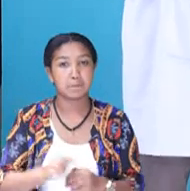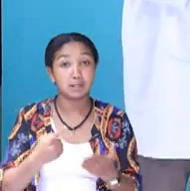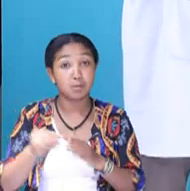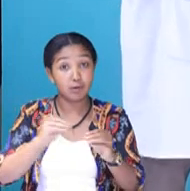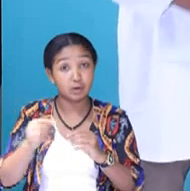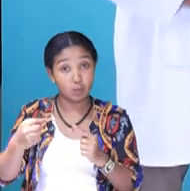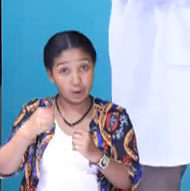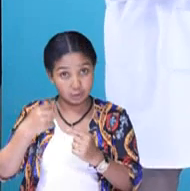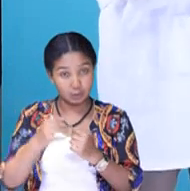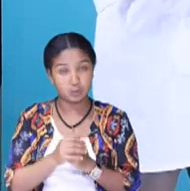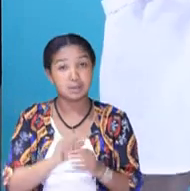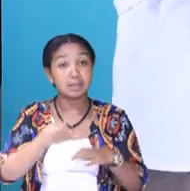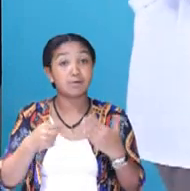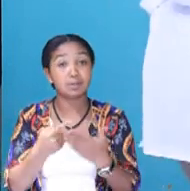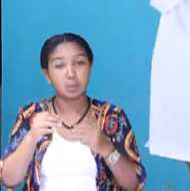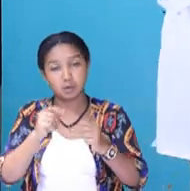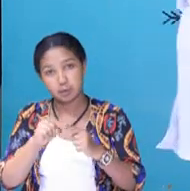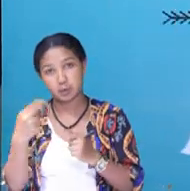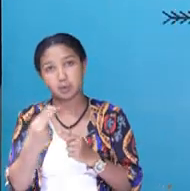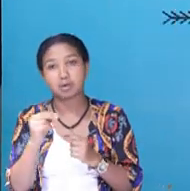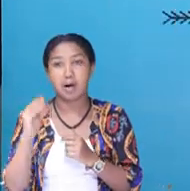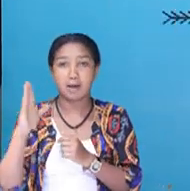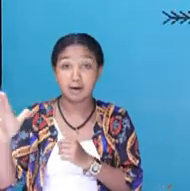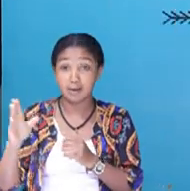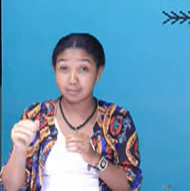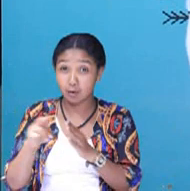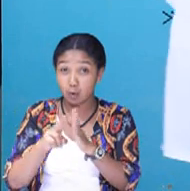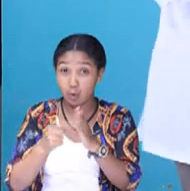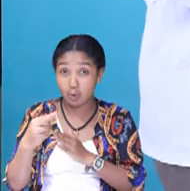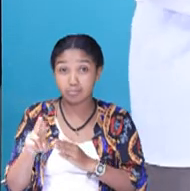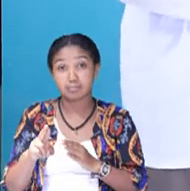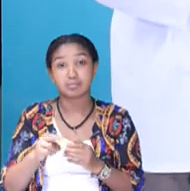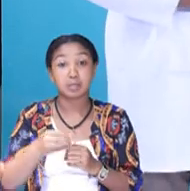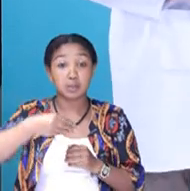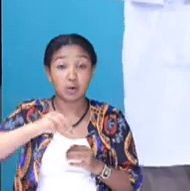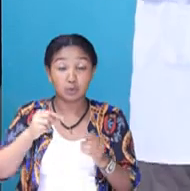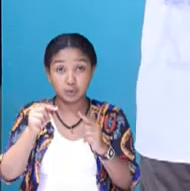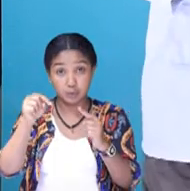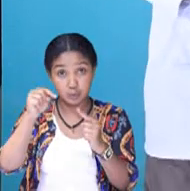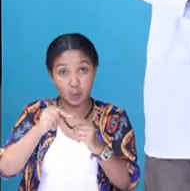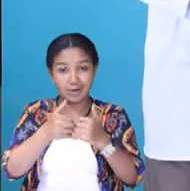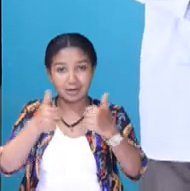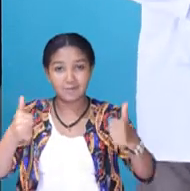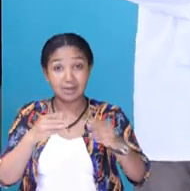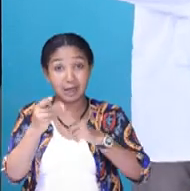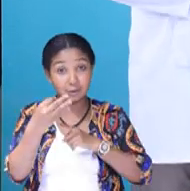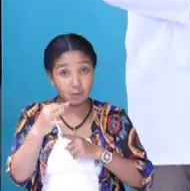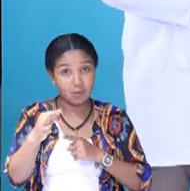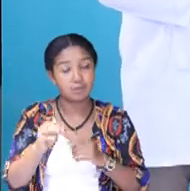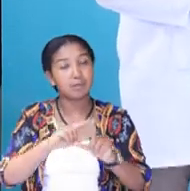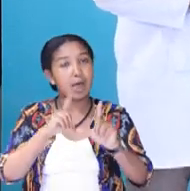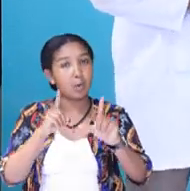it's moving towards you. Therefore, it's possible to use right-hand rule or screw rule to identify the direction